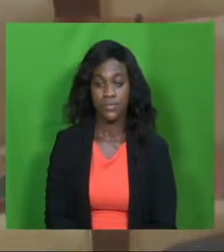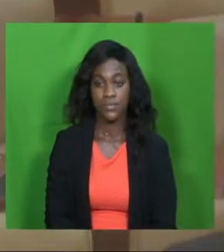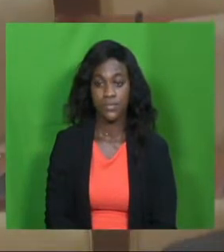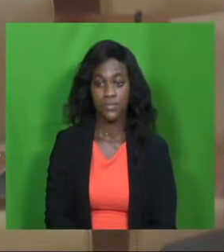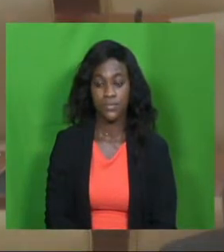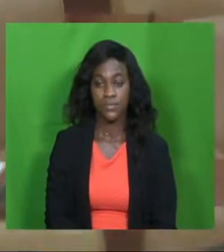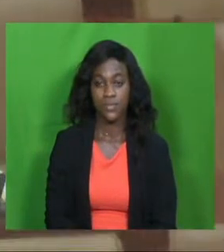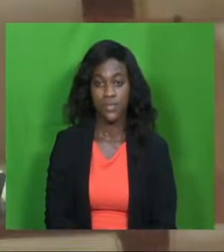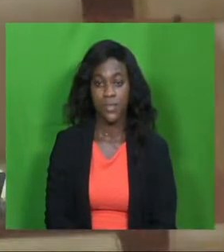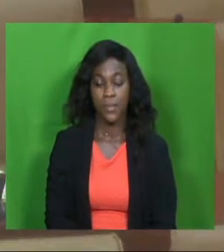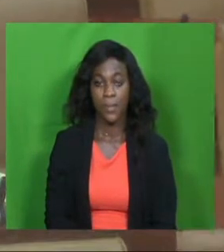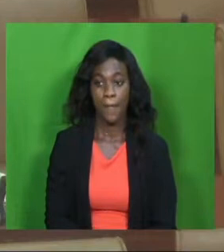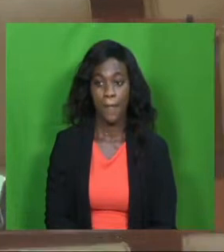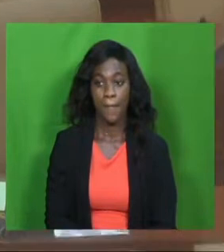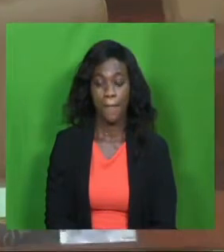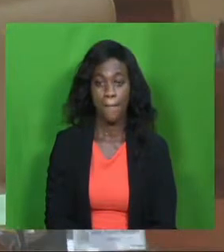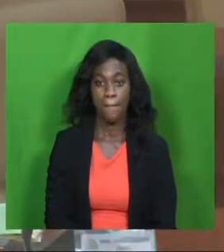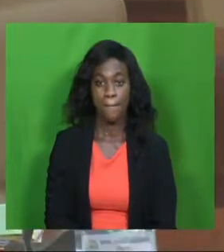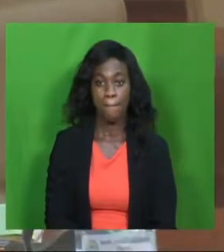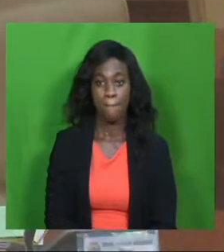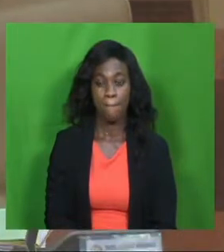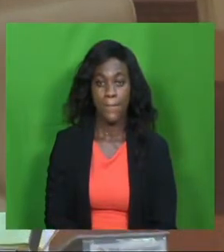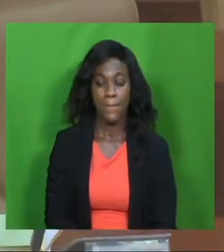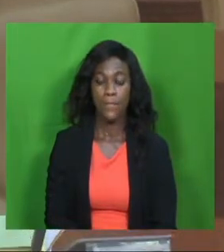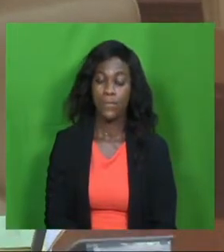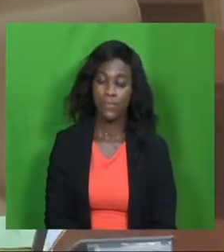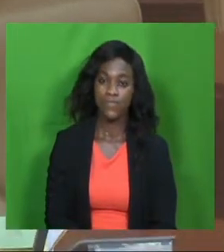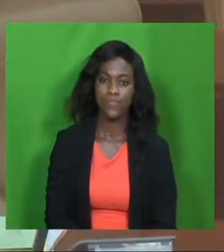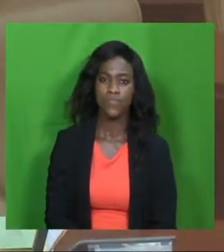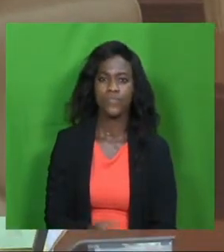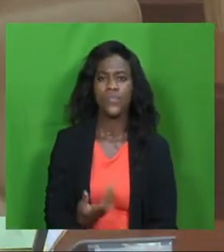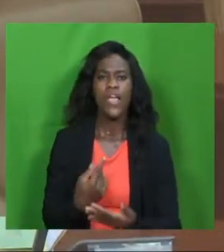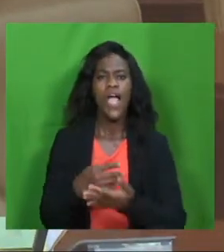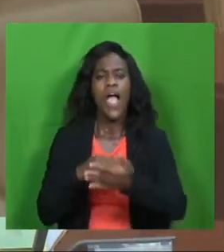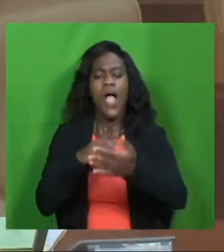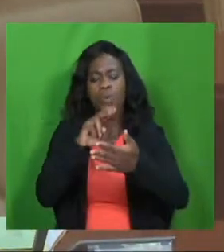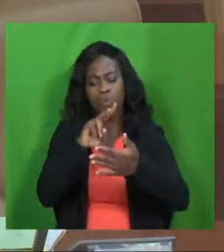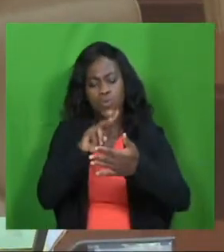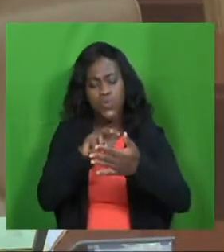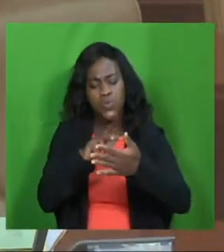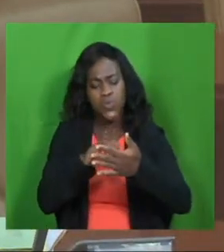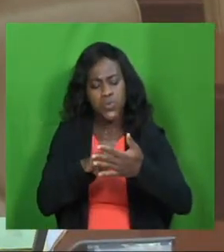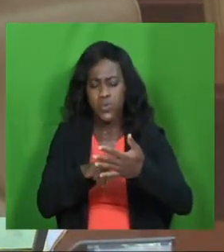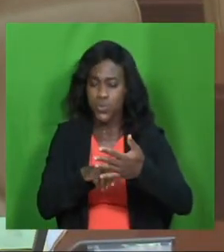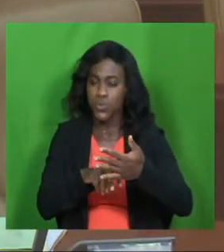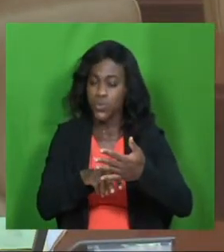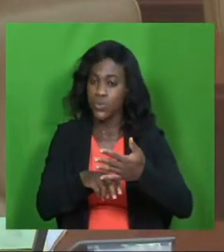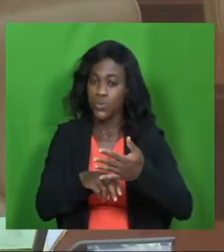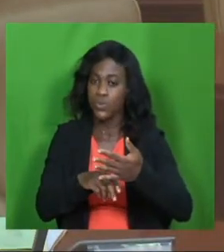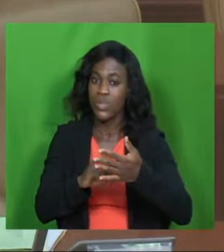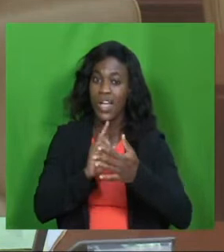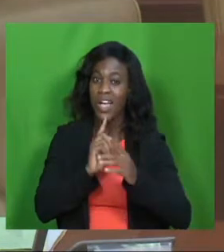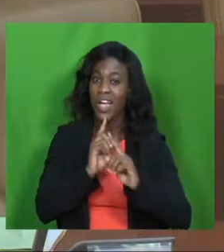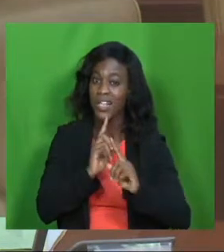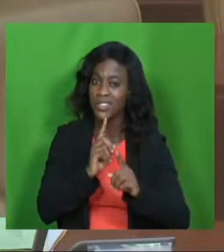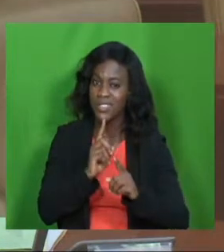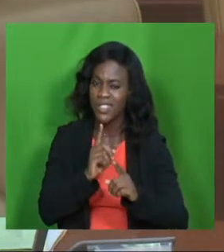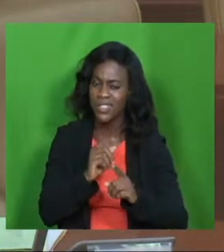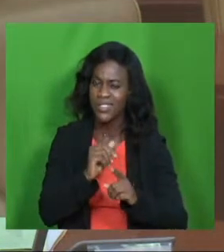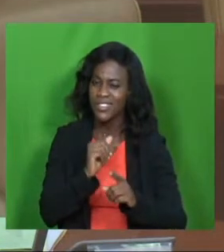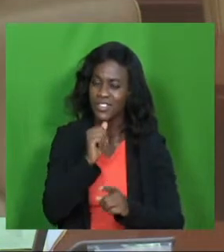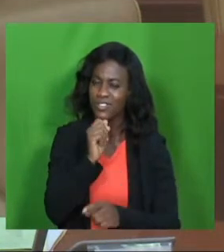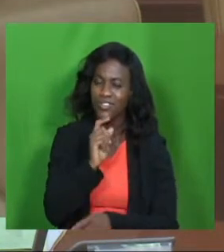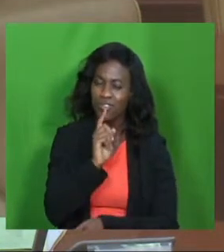Mr. Speaker, if you go through the answers, it is not entirely correct that